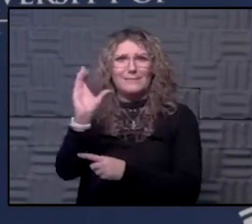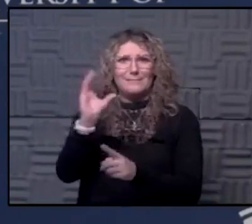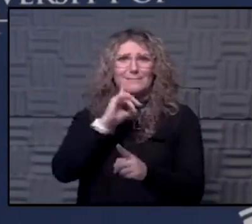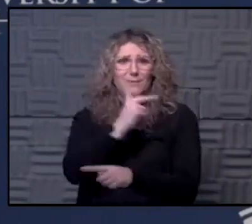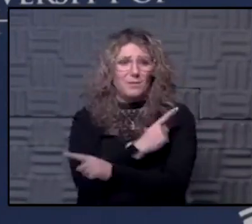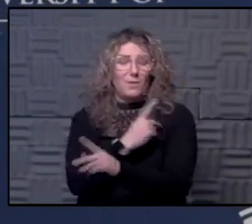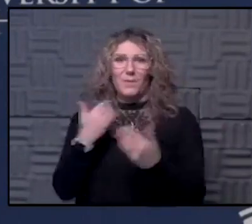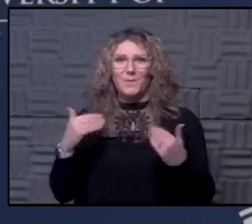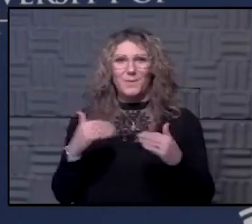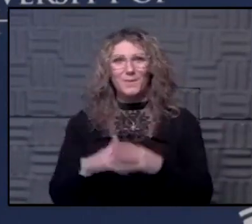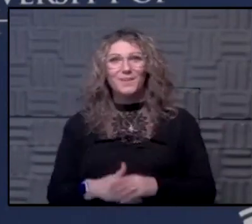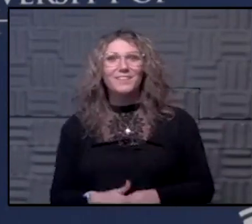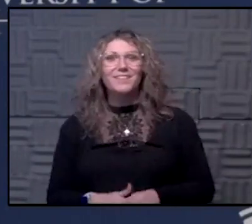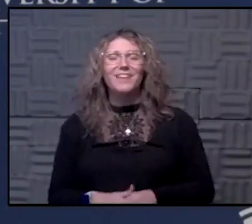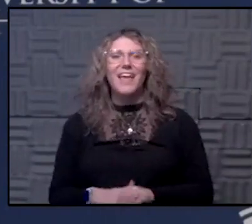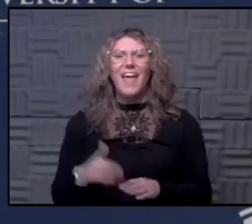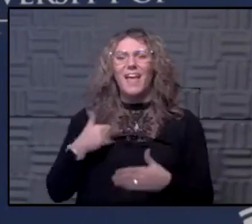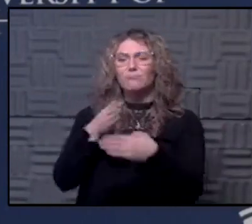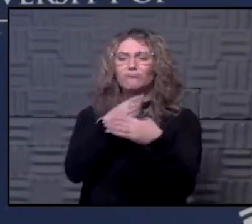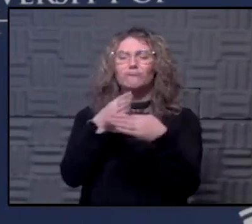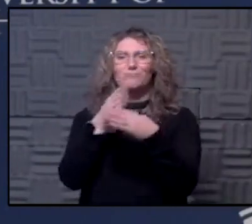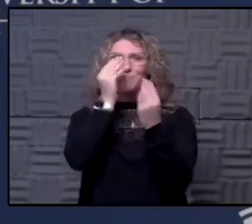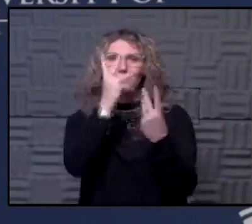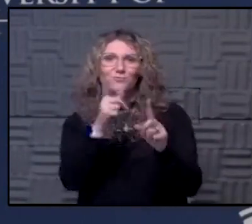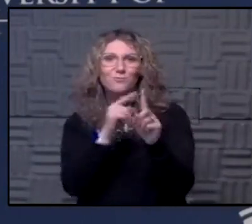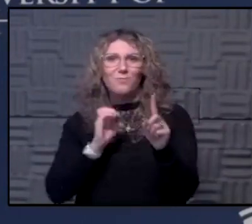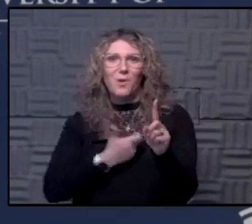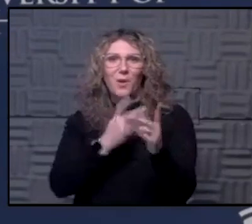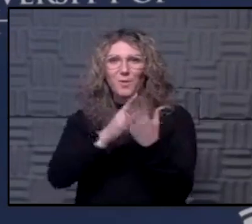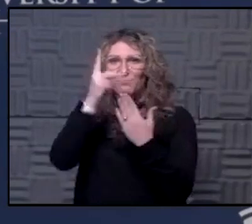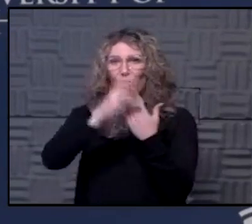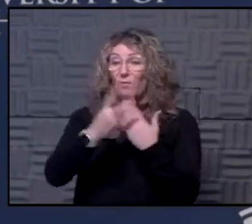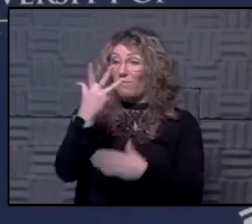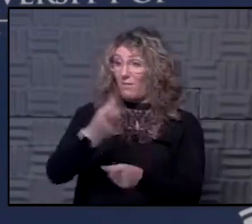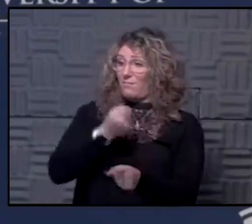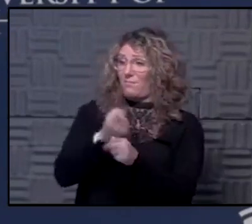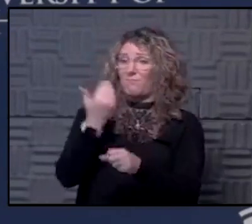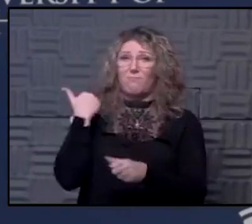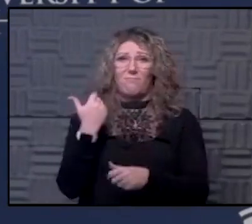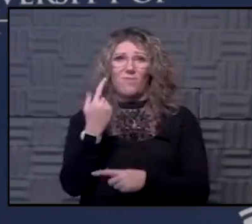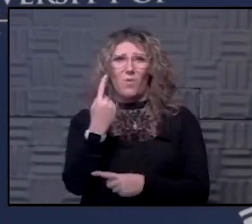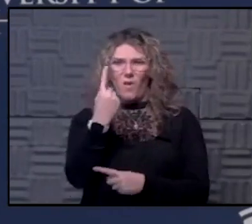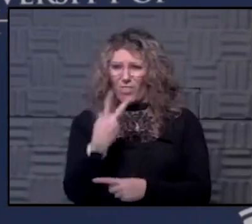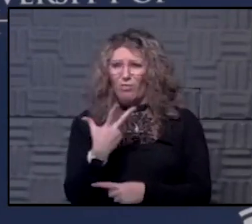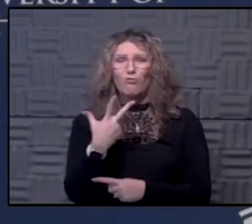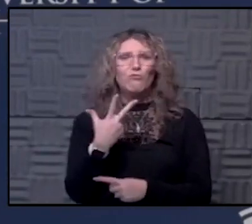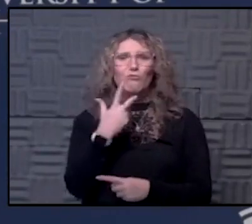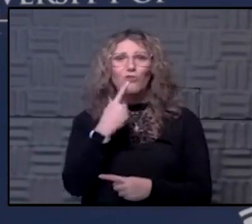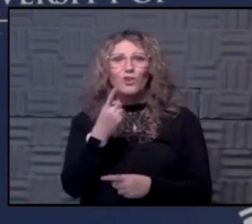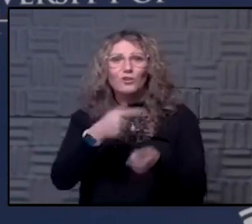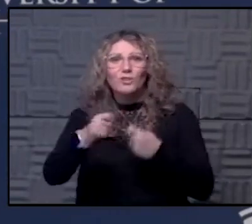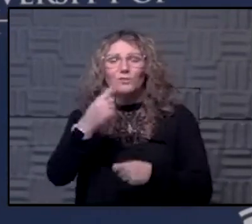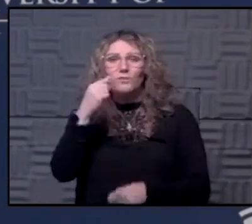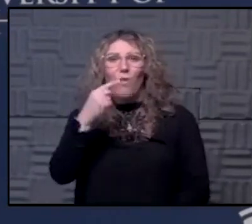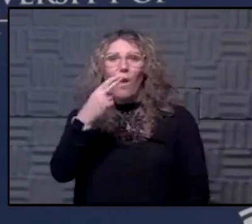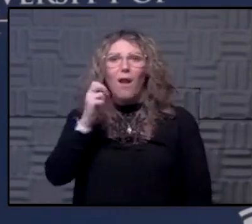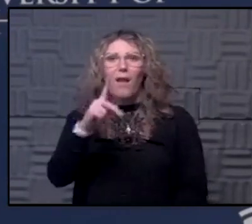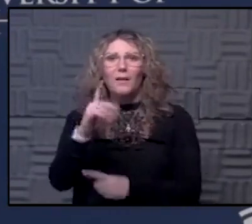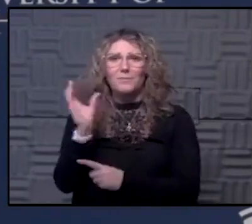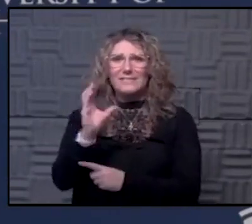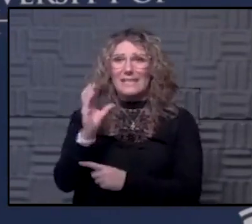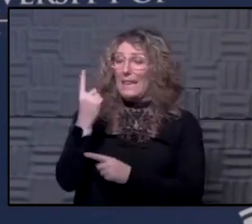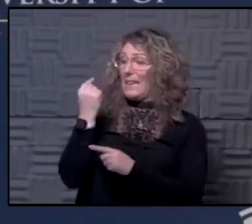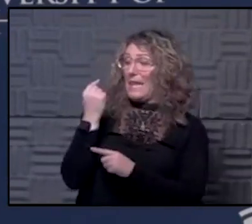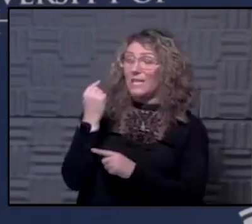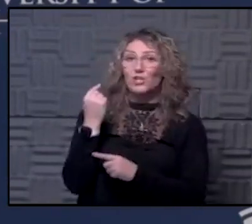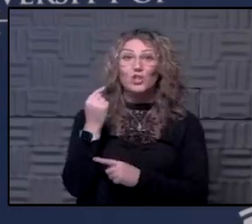So I had shared some of the data from our program that 5 years ago, we did a third of our transplants were for hepatitis C, and last year in 2020,